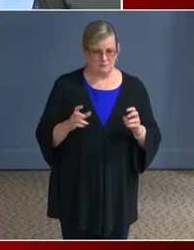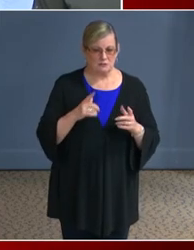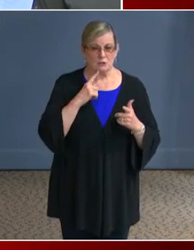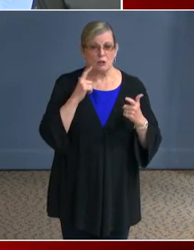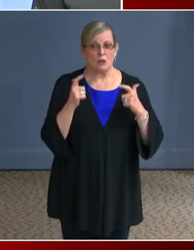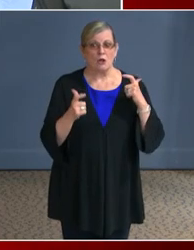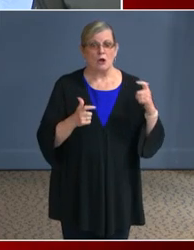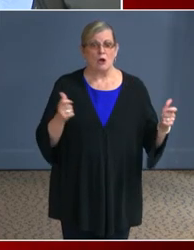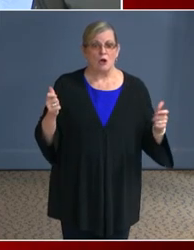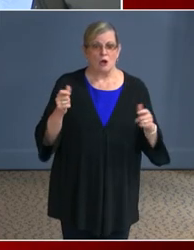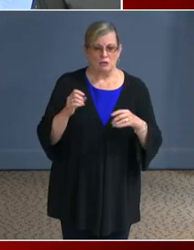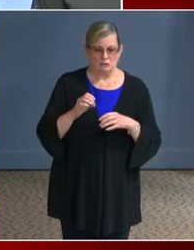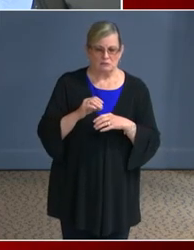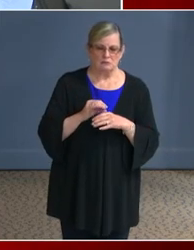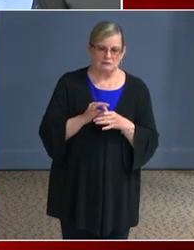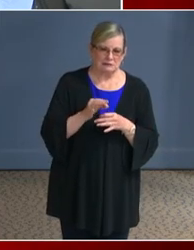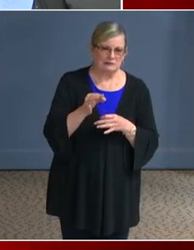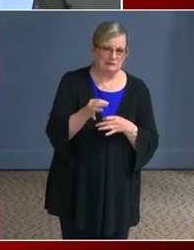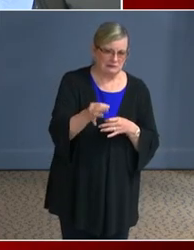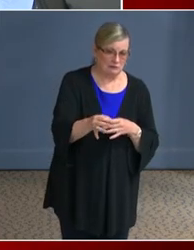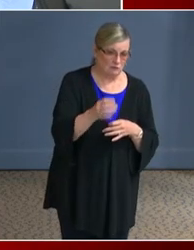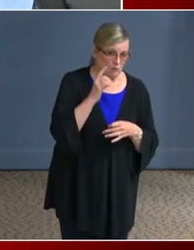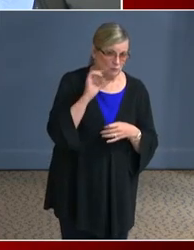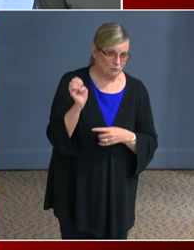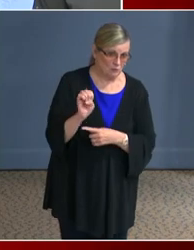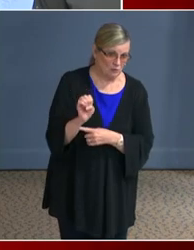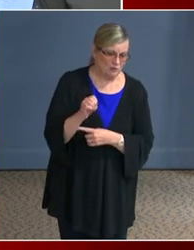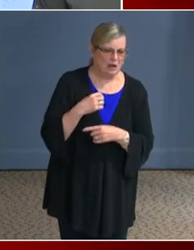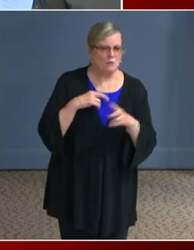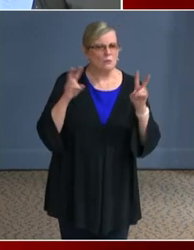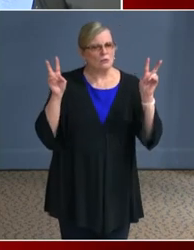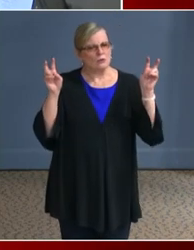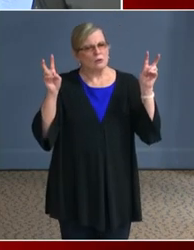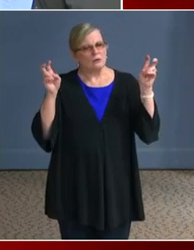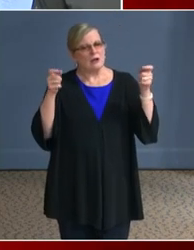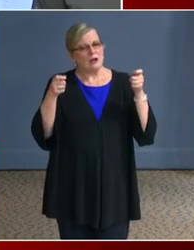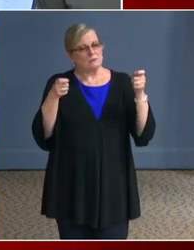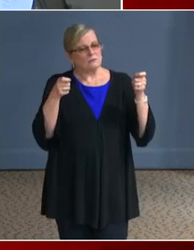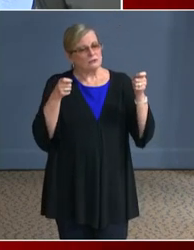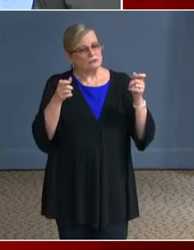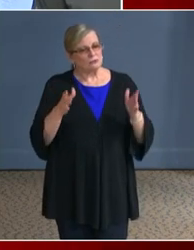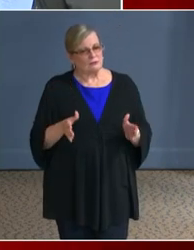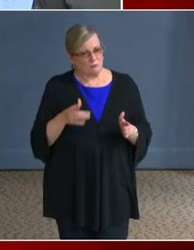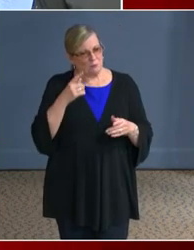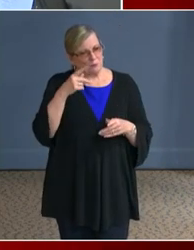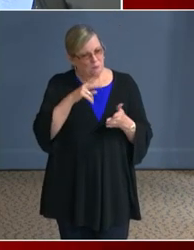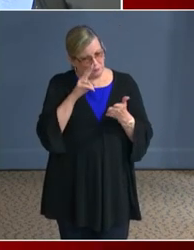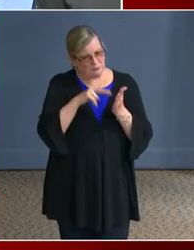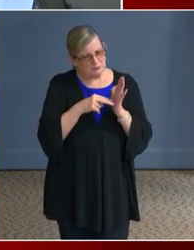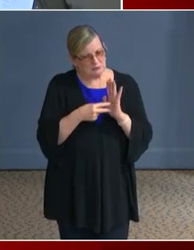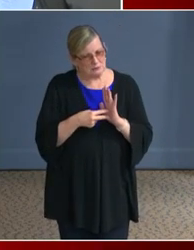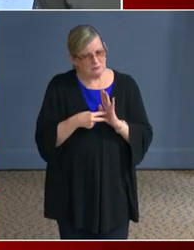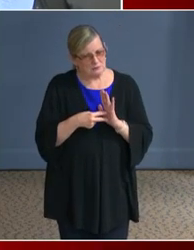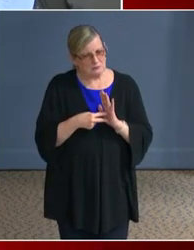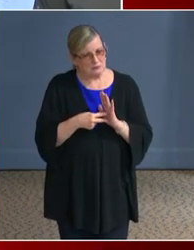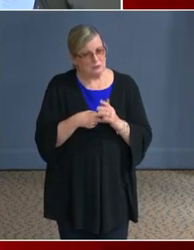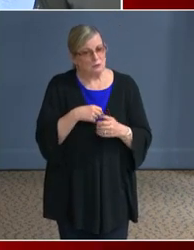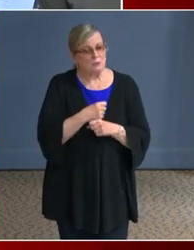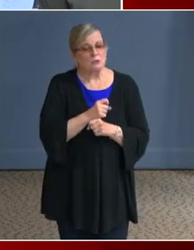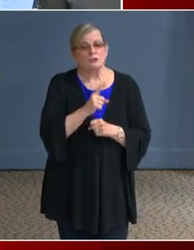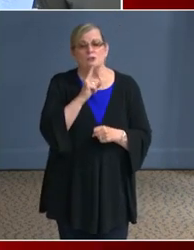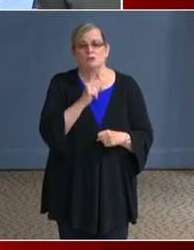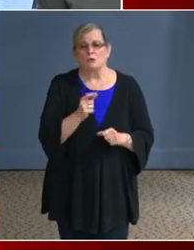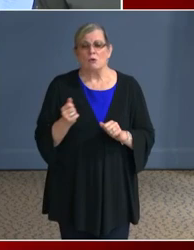health emergency for, I would call it, administrative purposes, making sure that all the